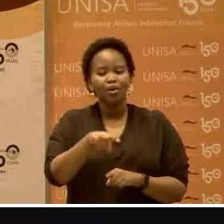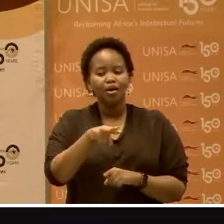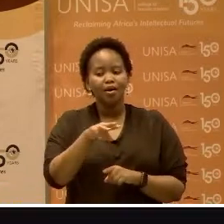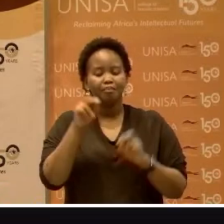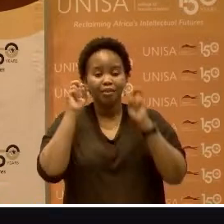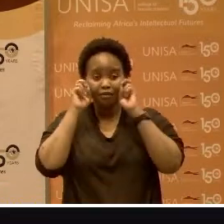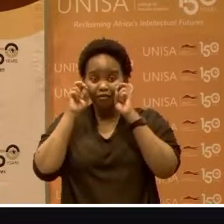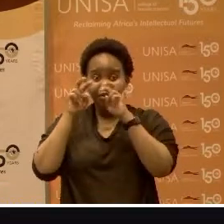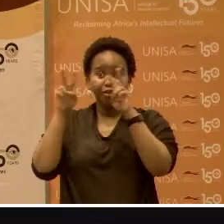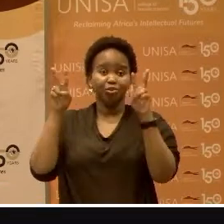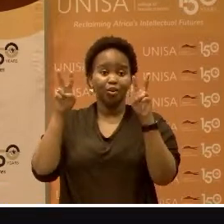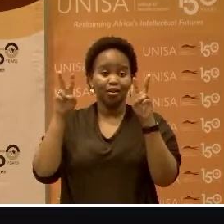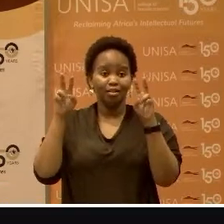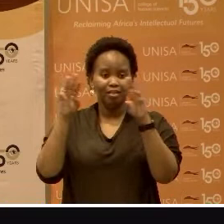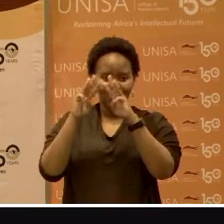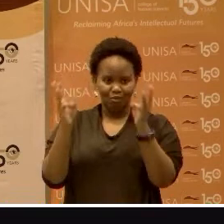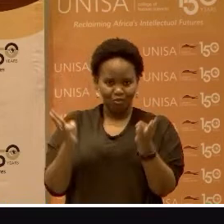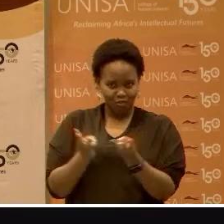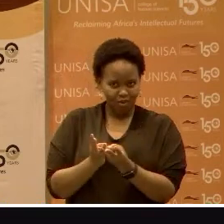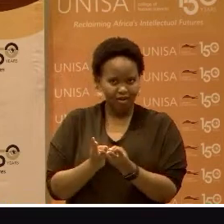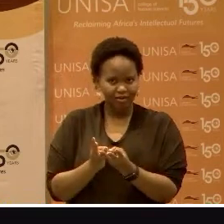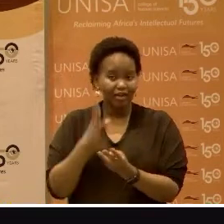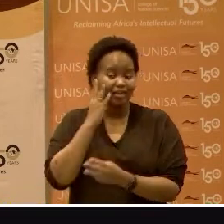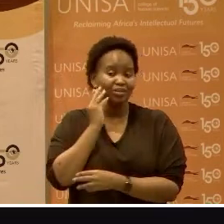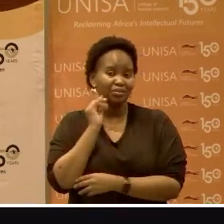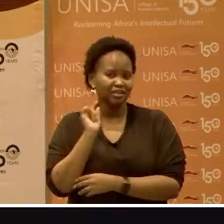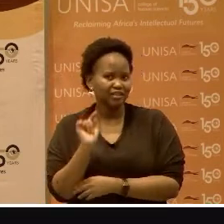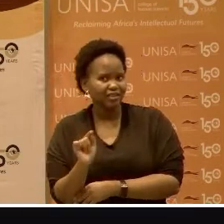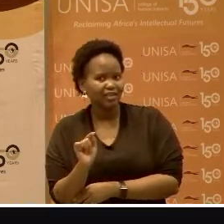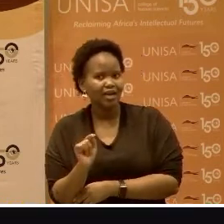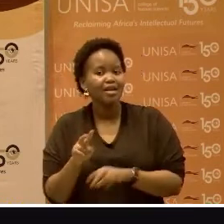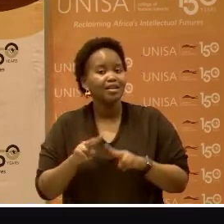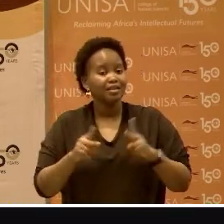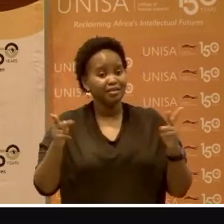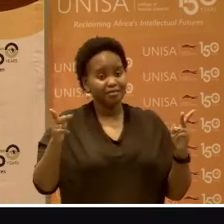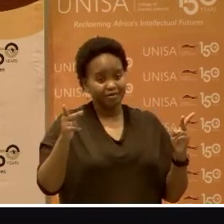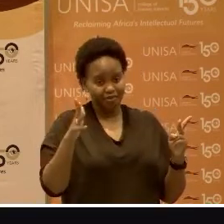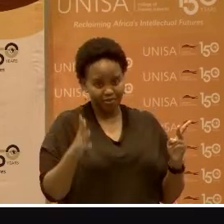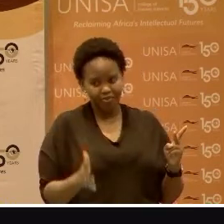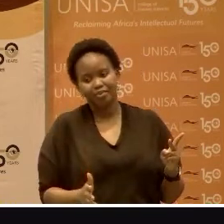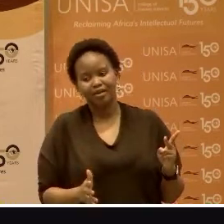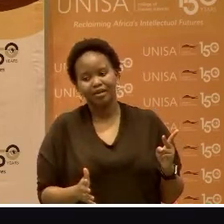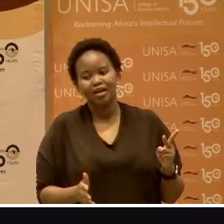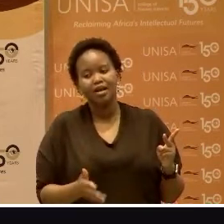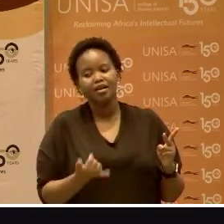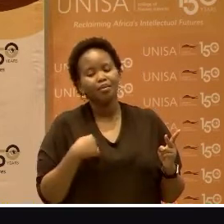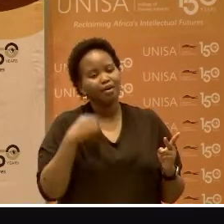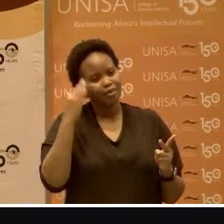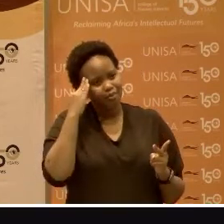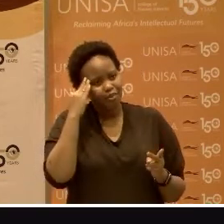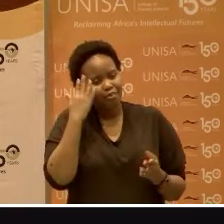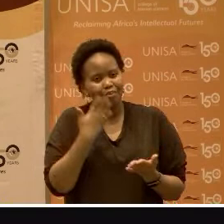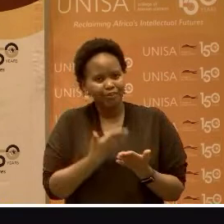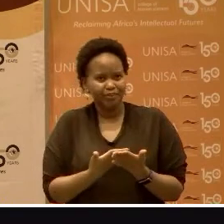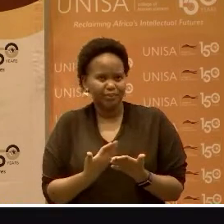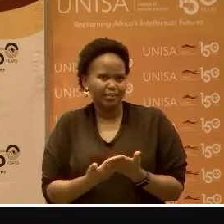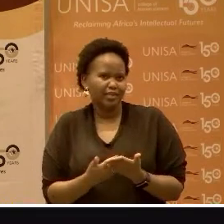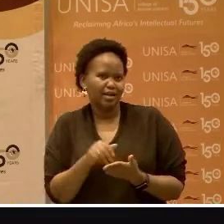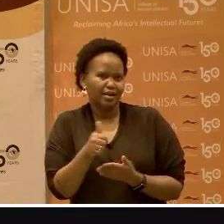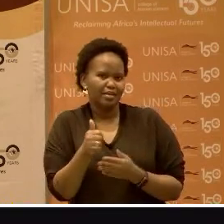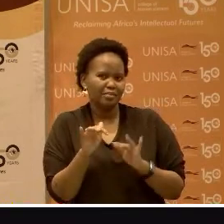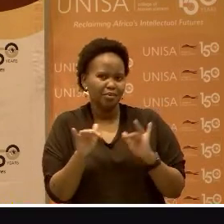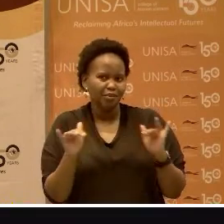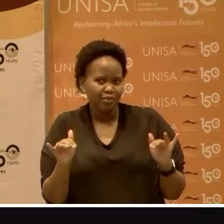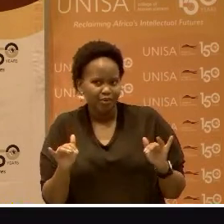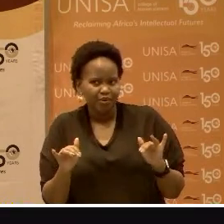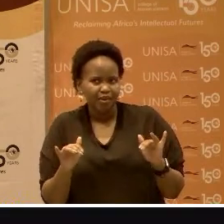is a sheer virtual space where people can create new identities, explore new possibilities, and interact with, other